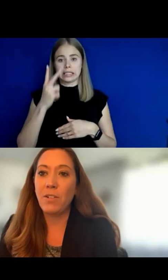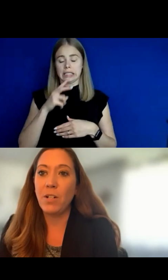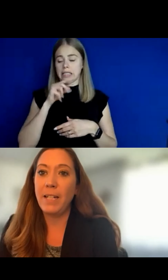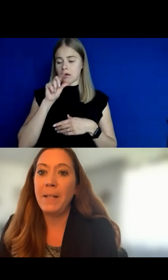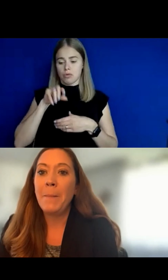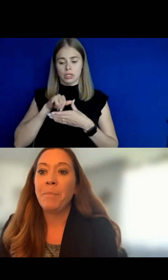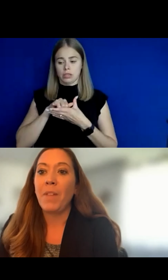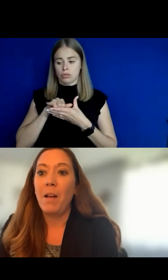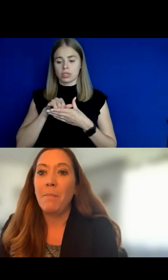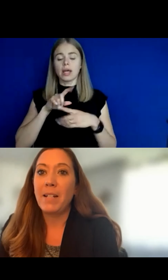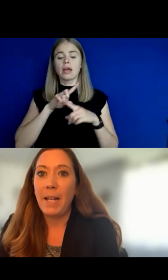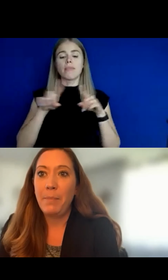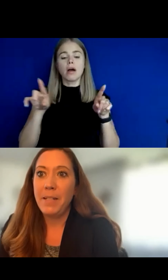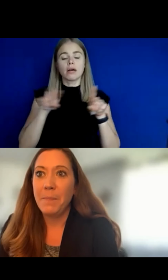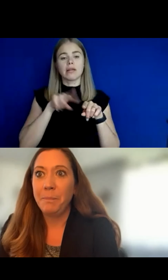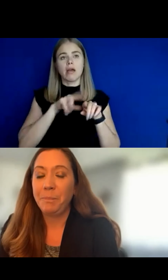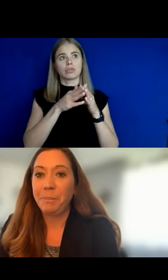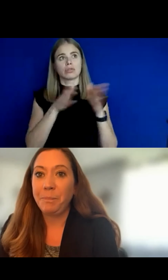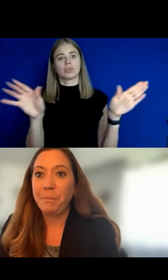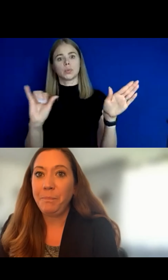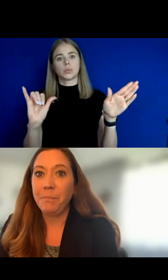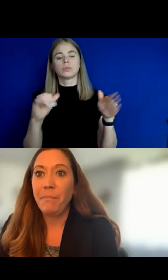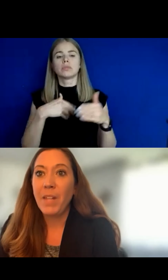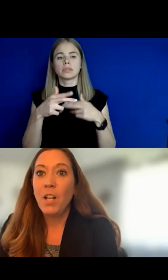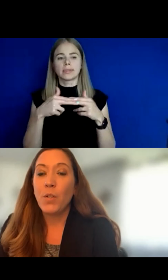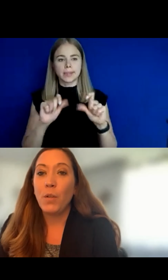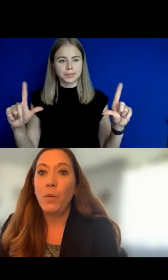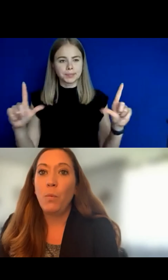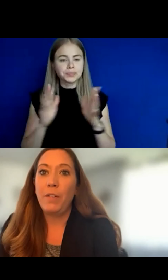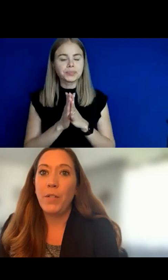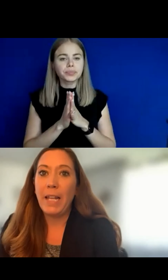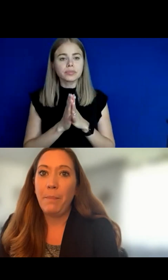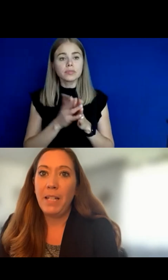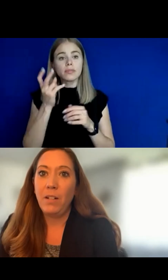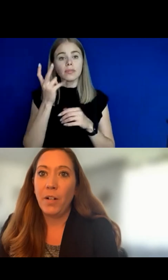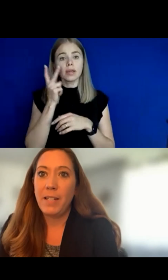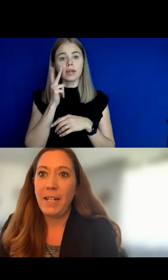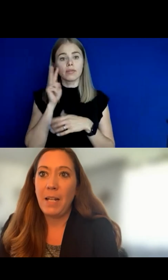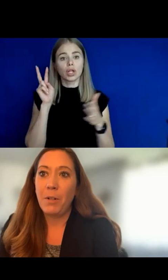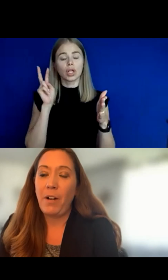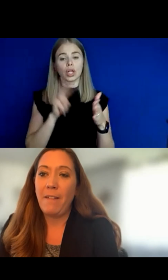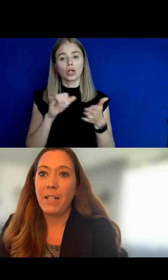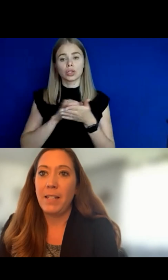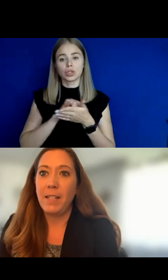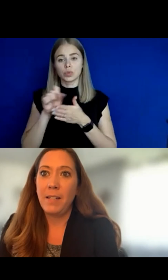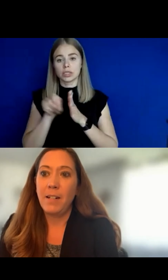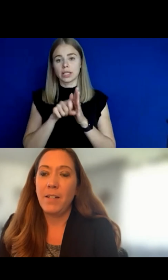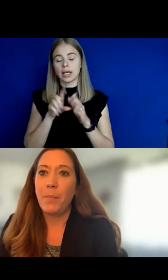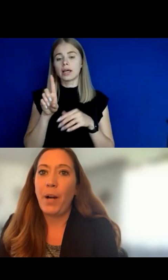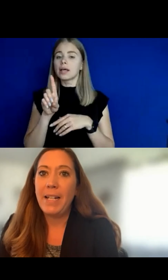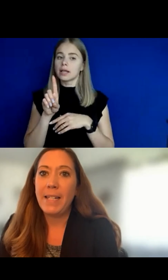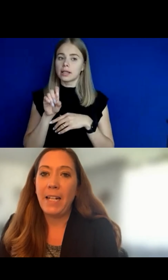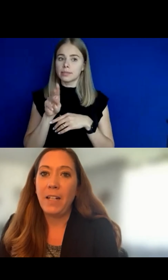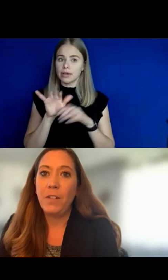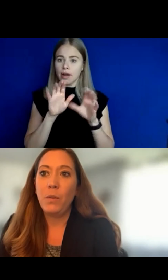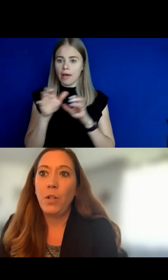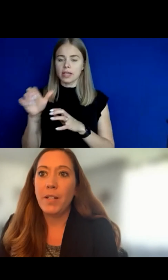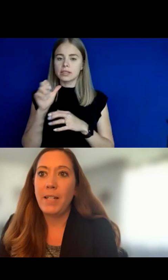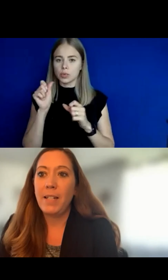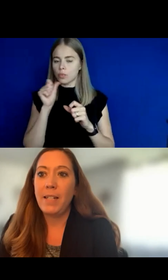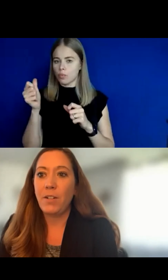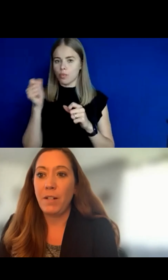but nationally. Next slide, please. So if you take a peek at New York State demographics, this isn't going to surprise any of